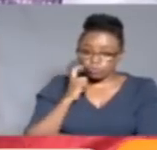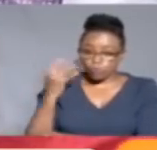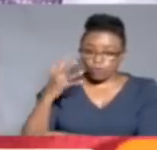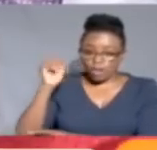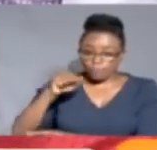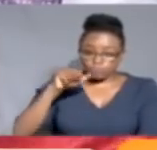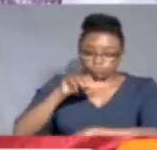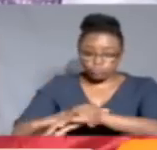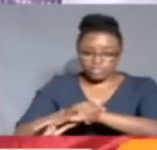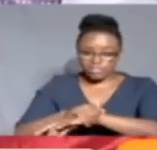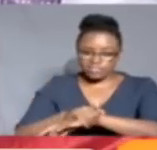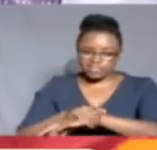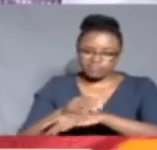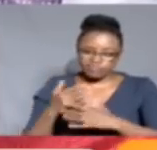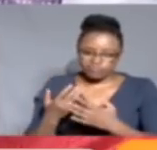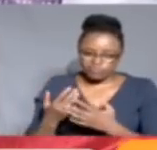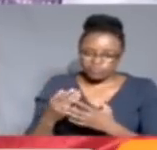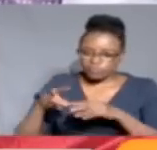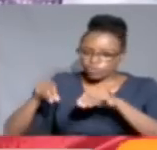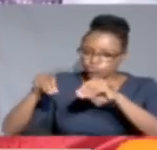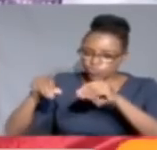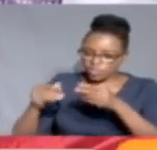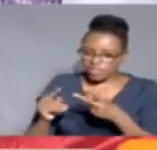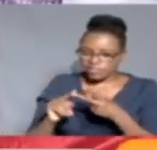get unga,